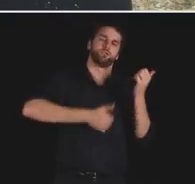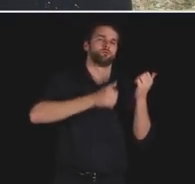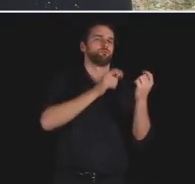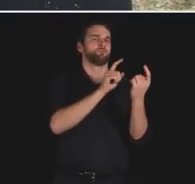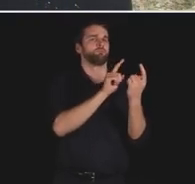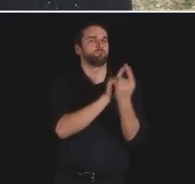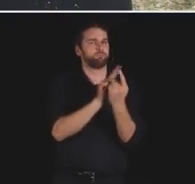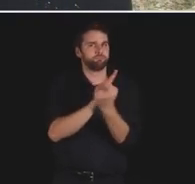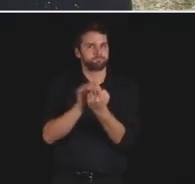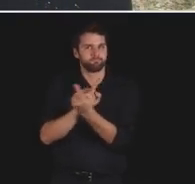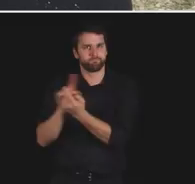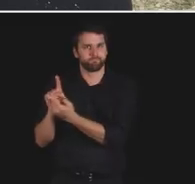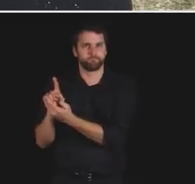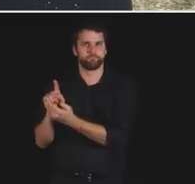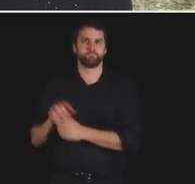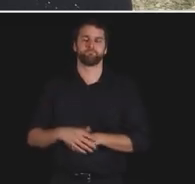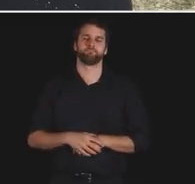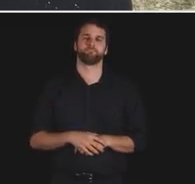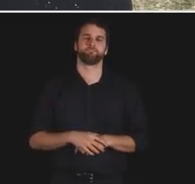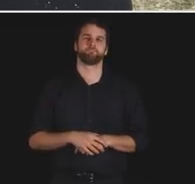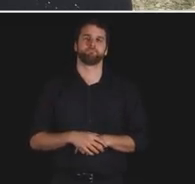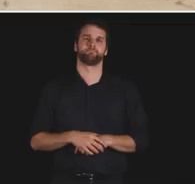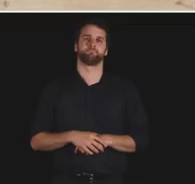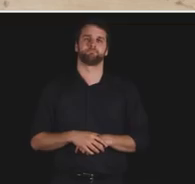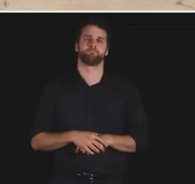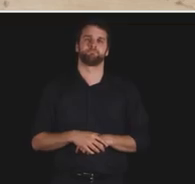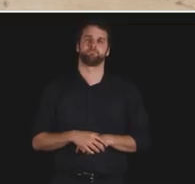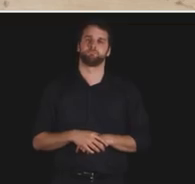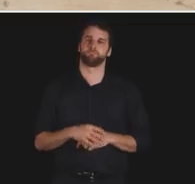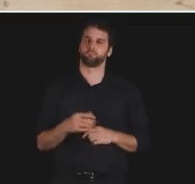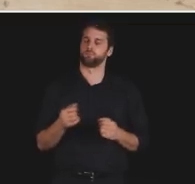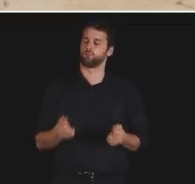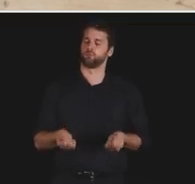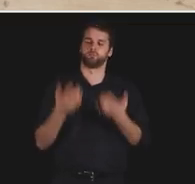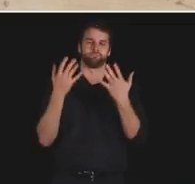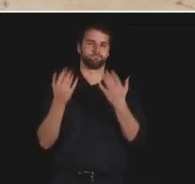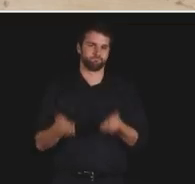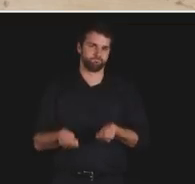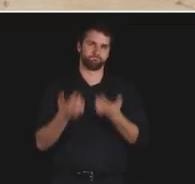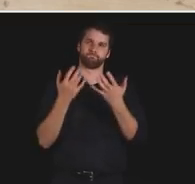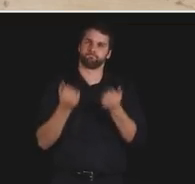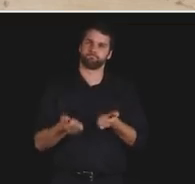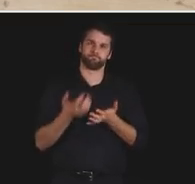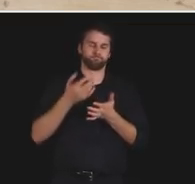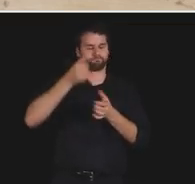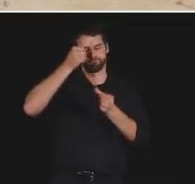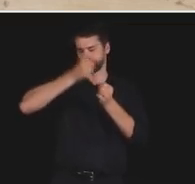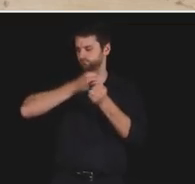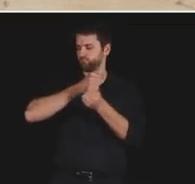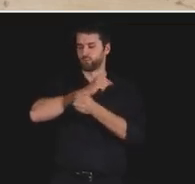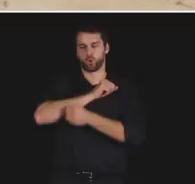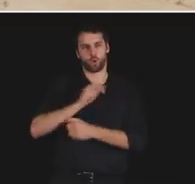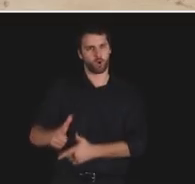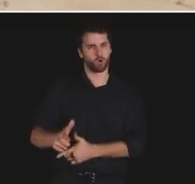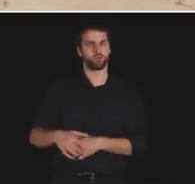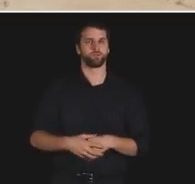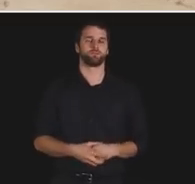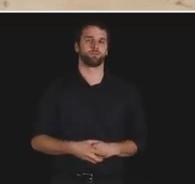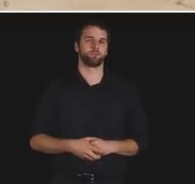year. And there were hundreds by the end. Every single one of the new friendships,